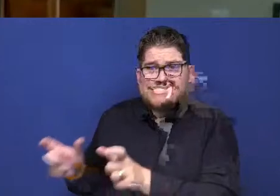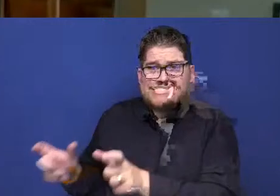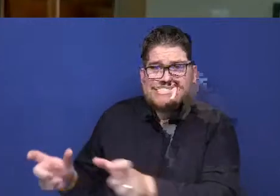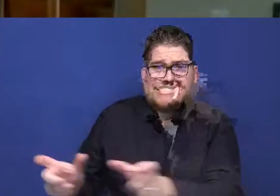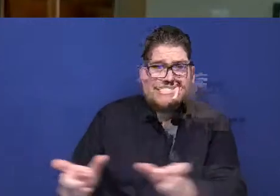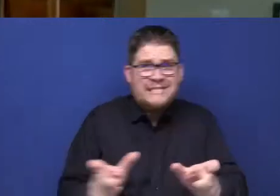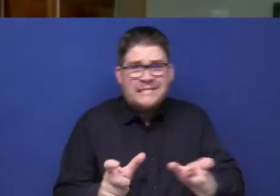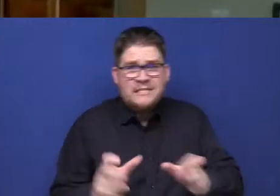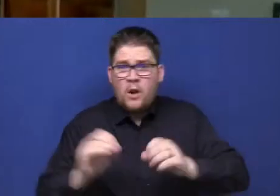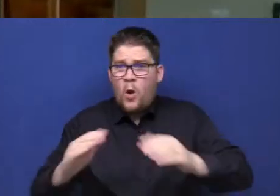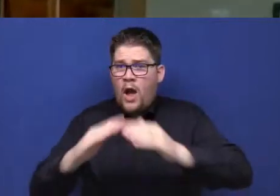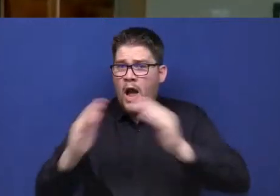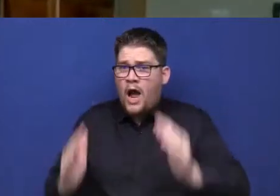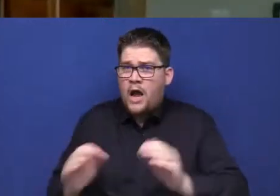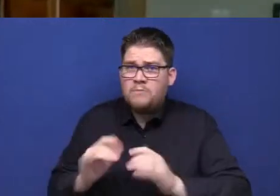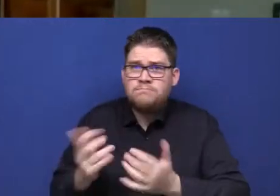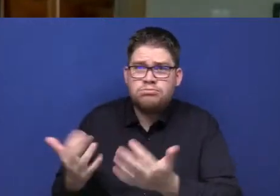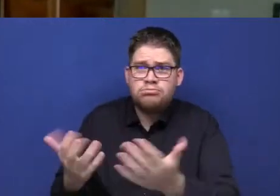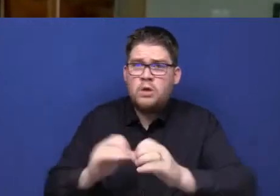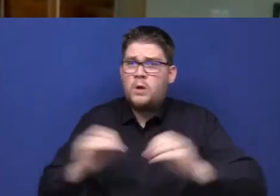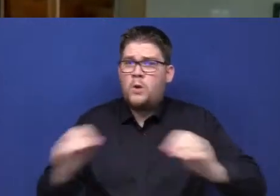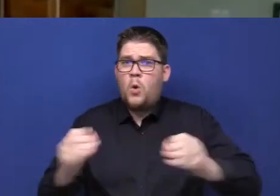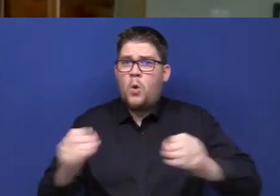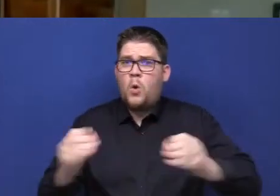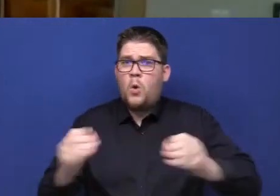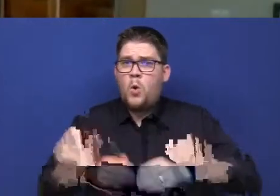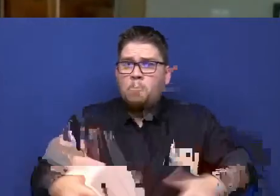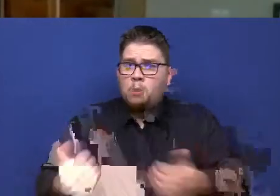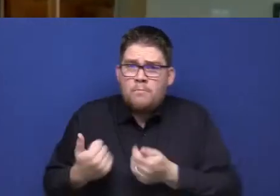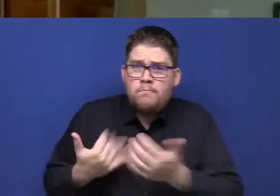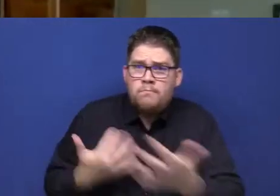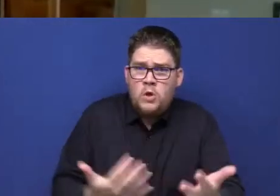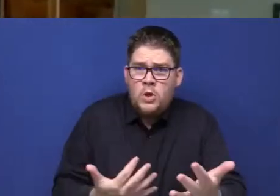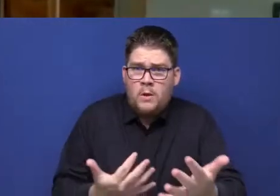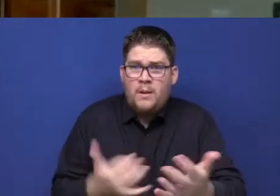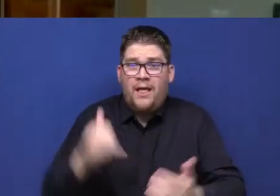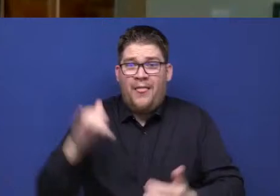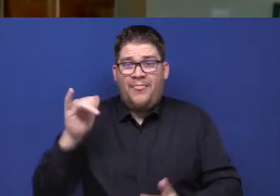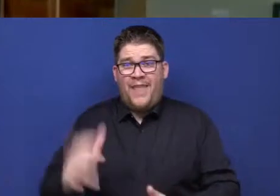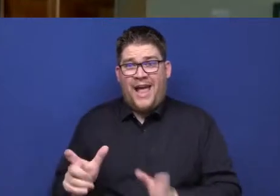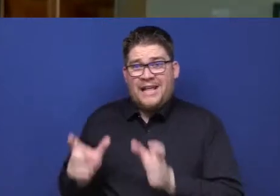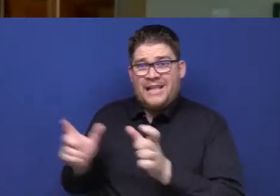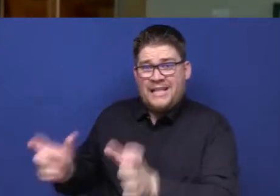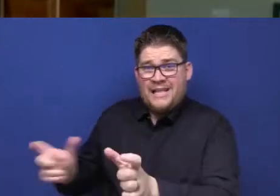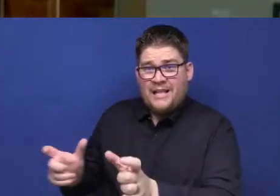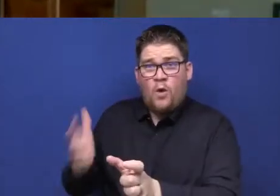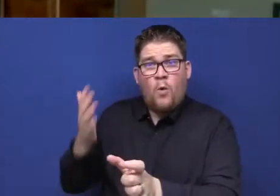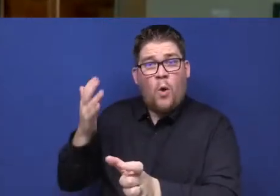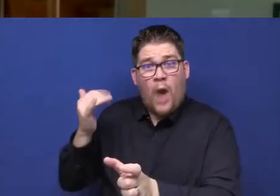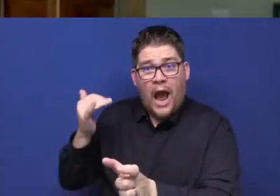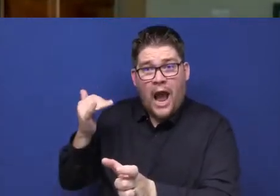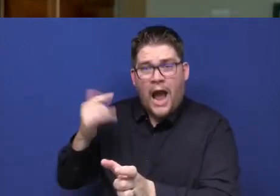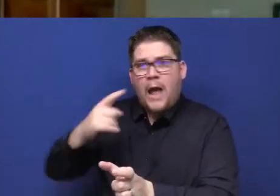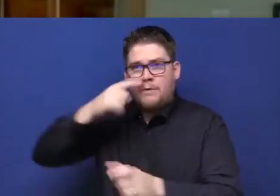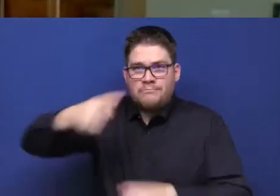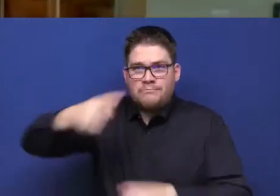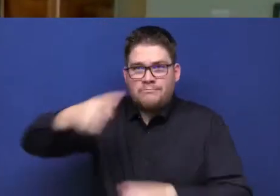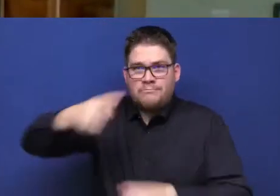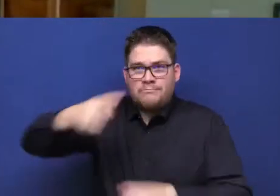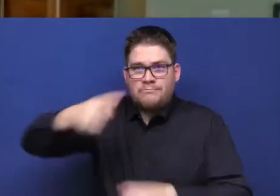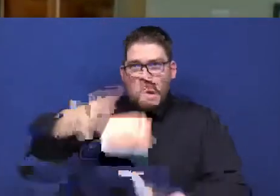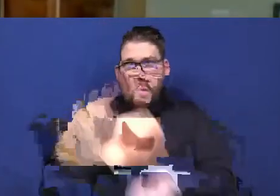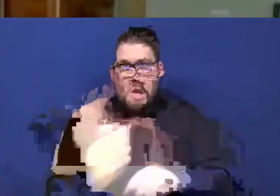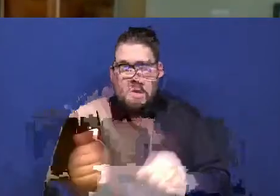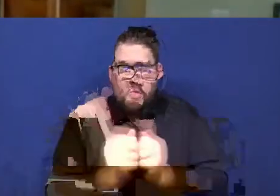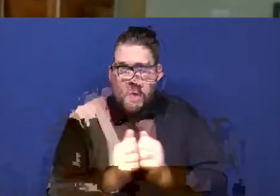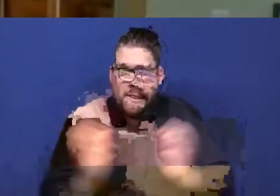night. It was a significant effort. And yes, FireSmart played a part, you know, the weather pattern played a part, and also the effort